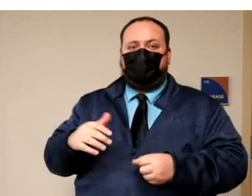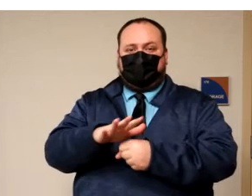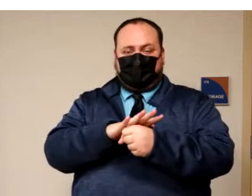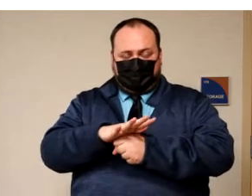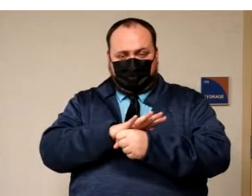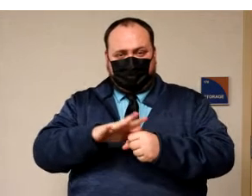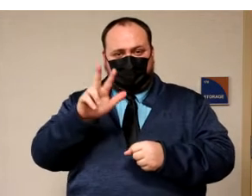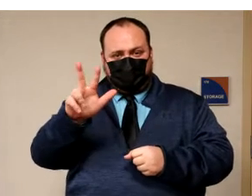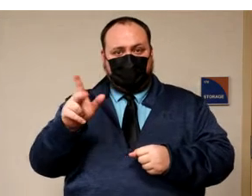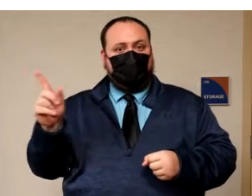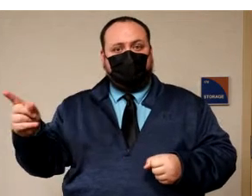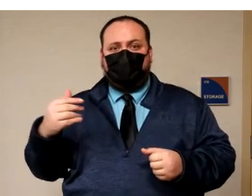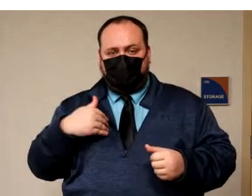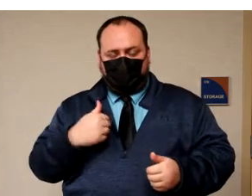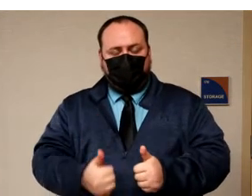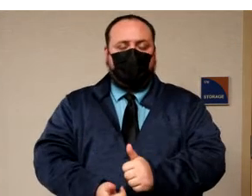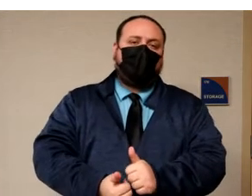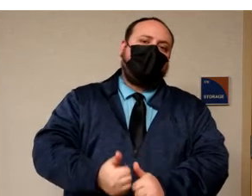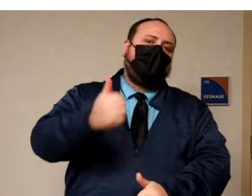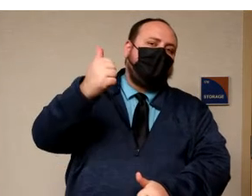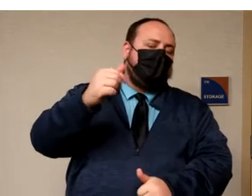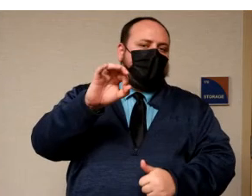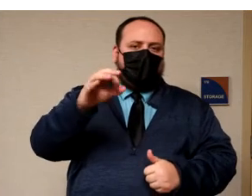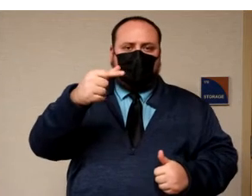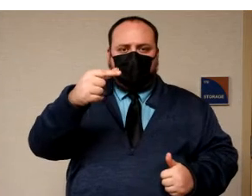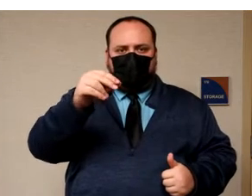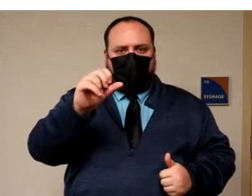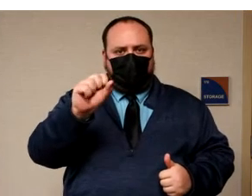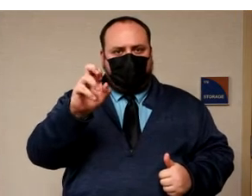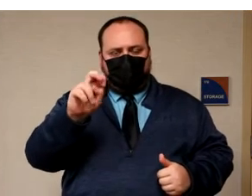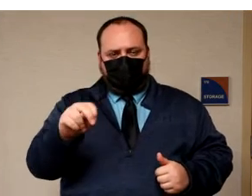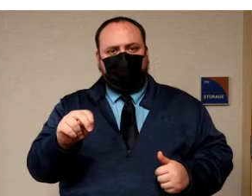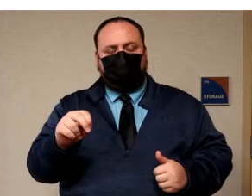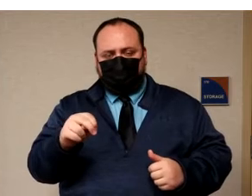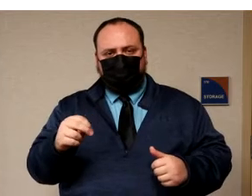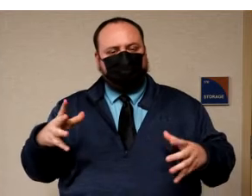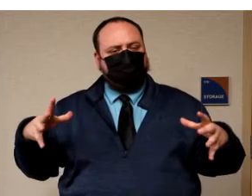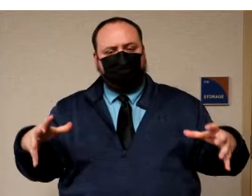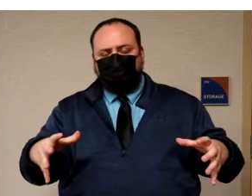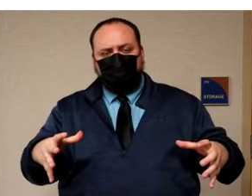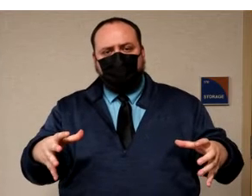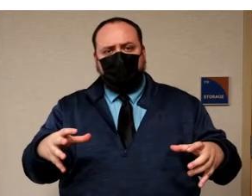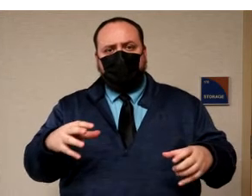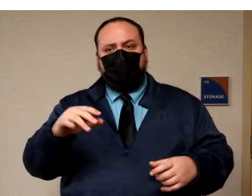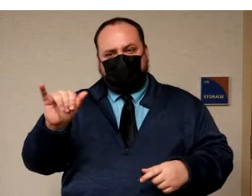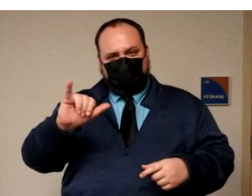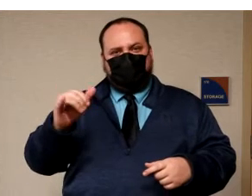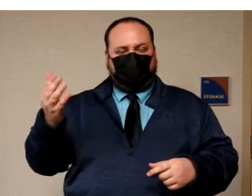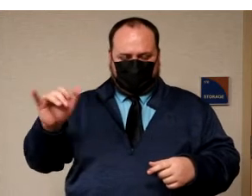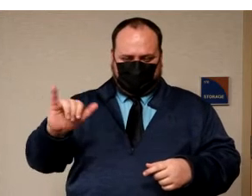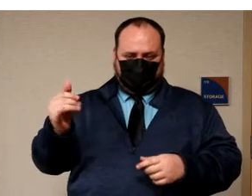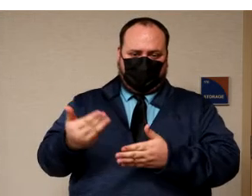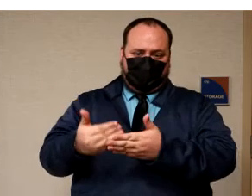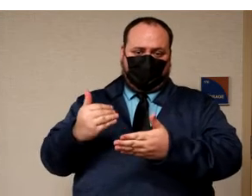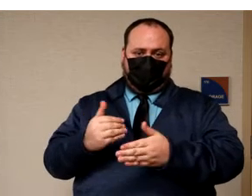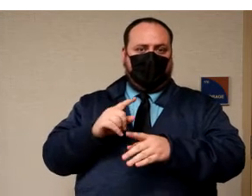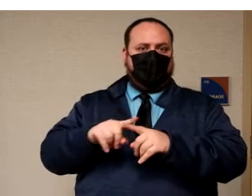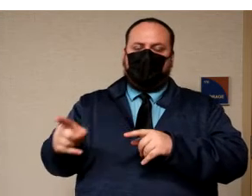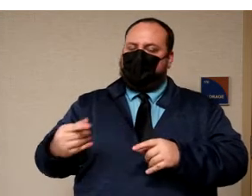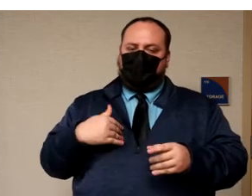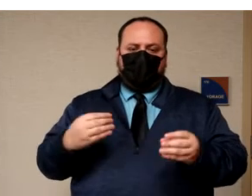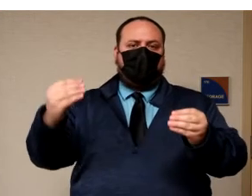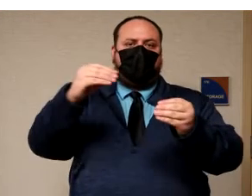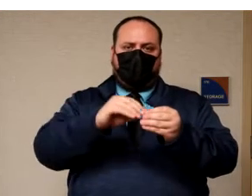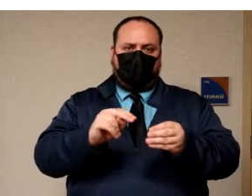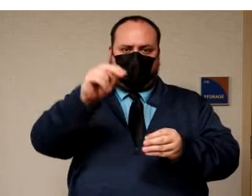This one takes in most of Goshen. You can see pretty similar to the last one, but gets pushed up further north,